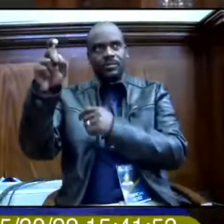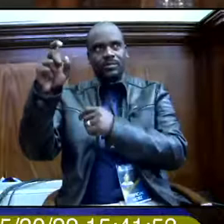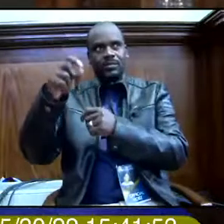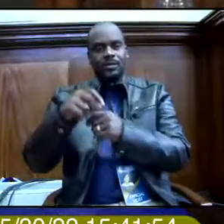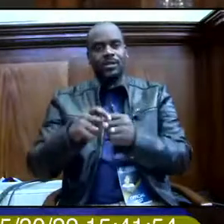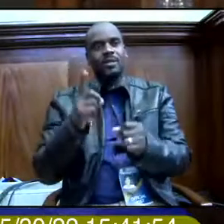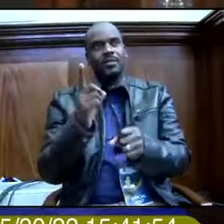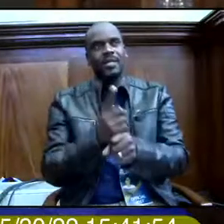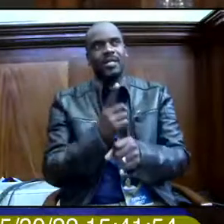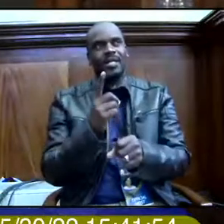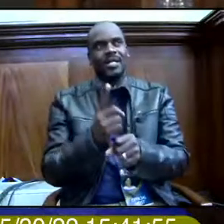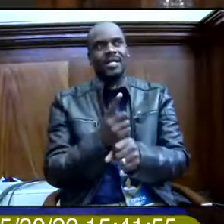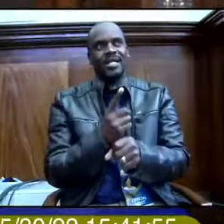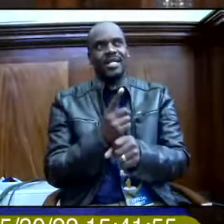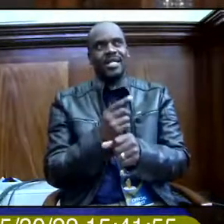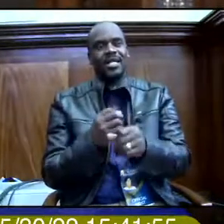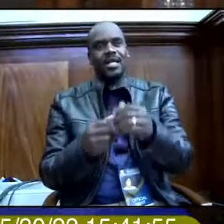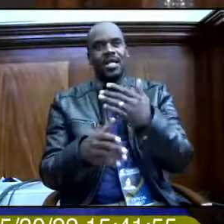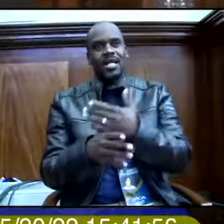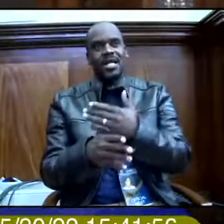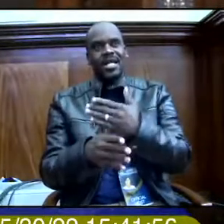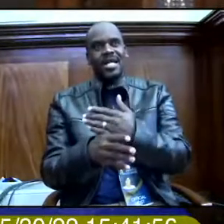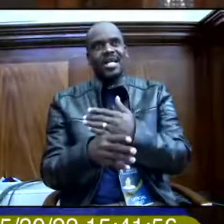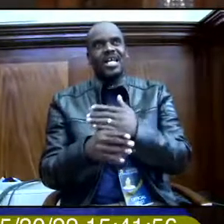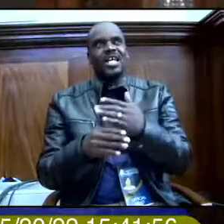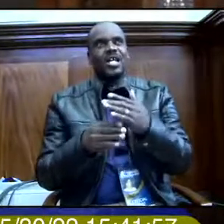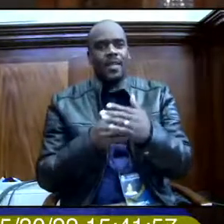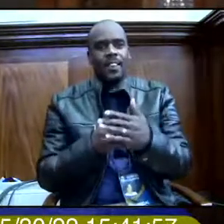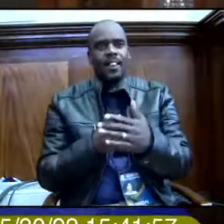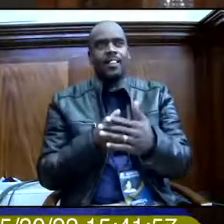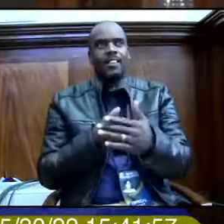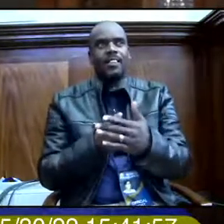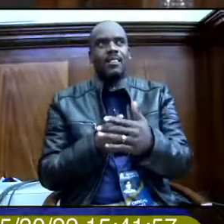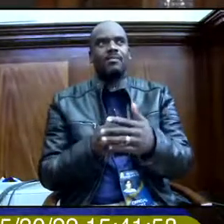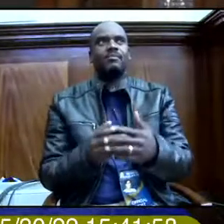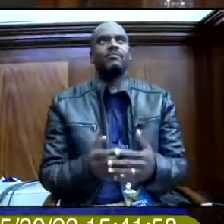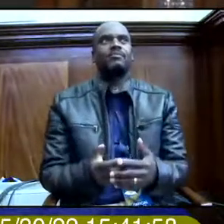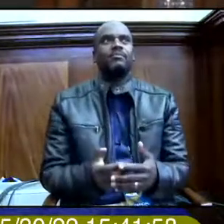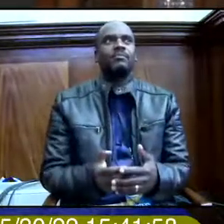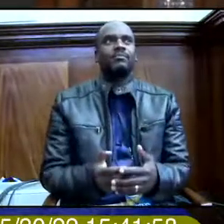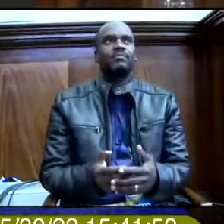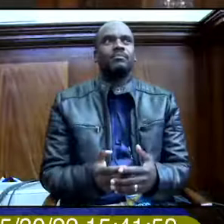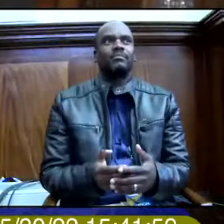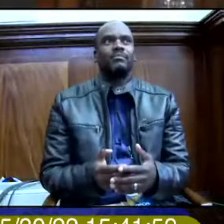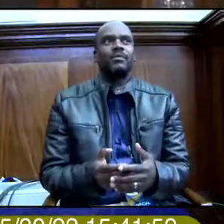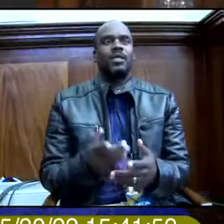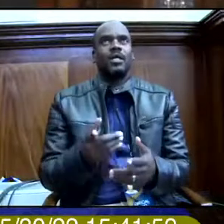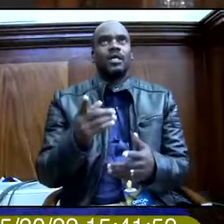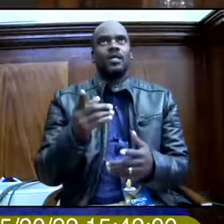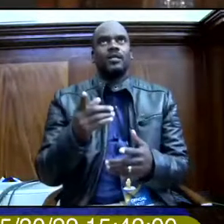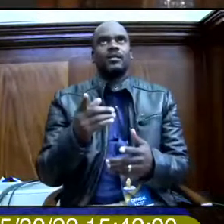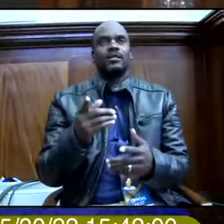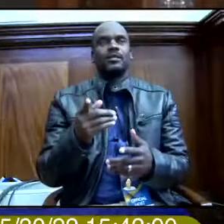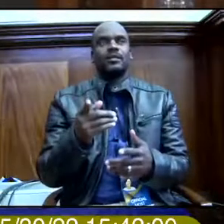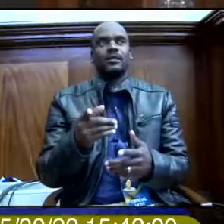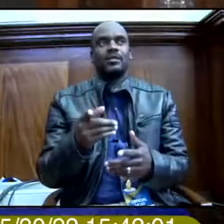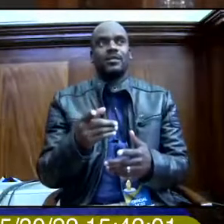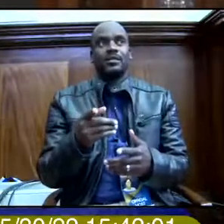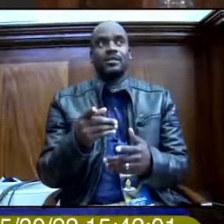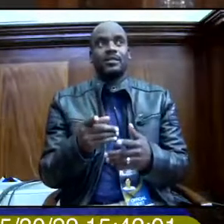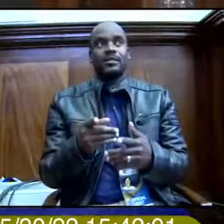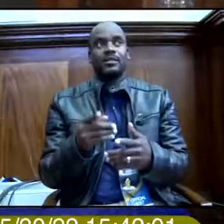that employment decline whereas employment has been taken by the